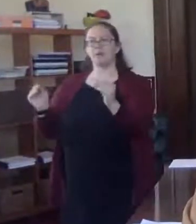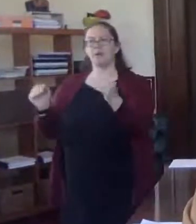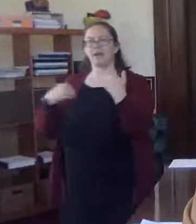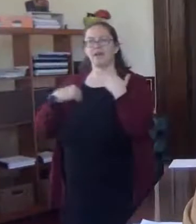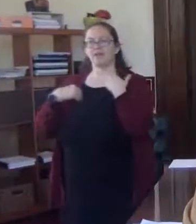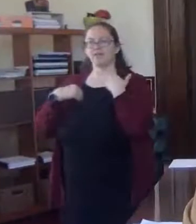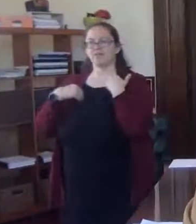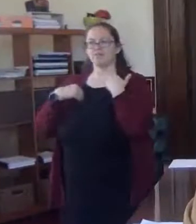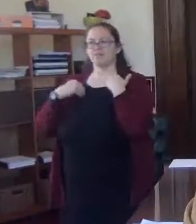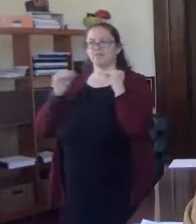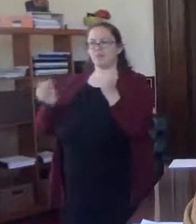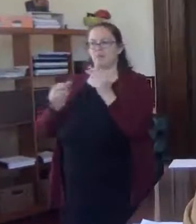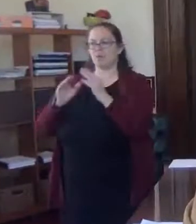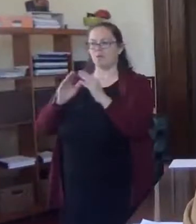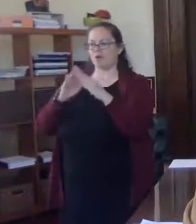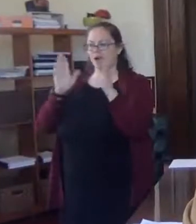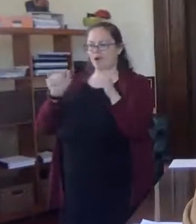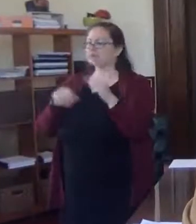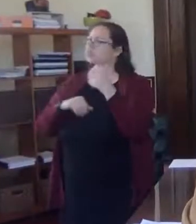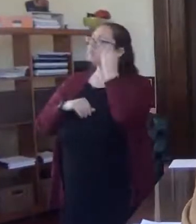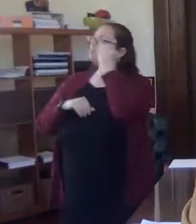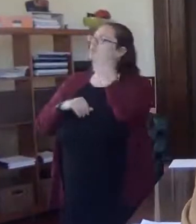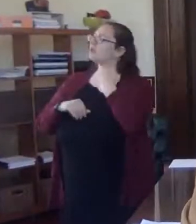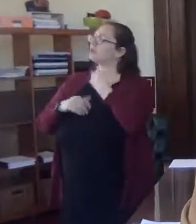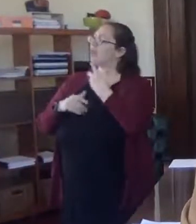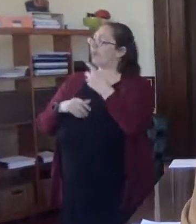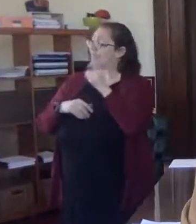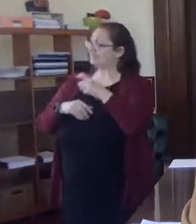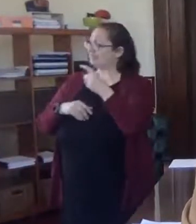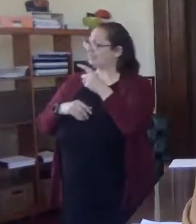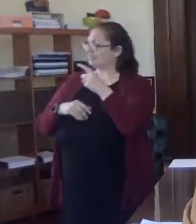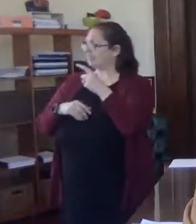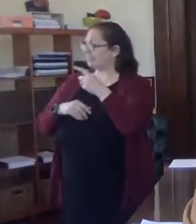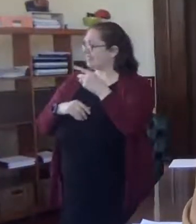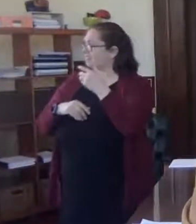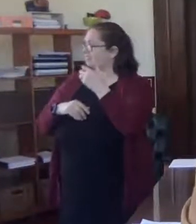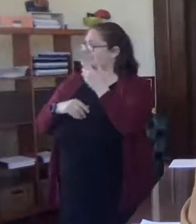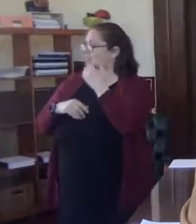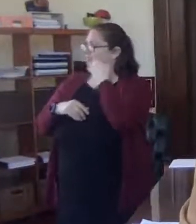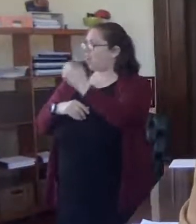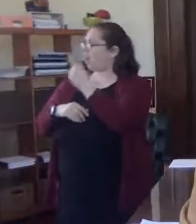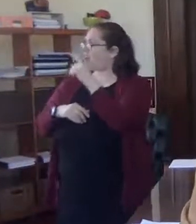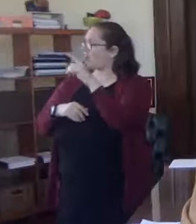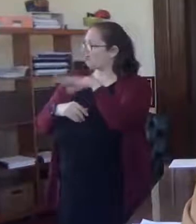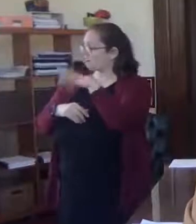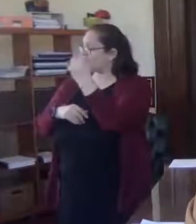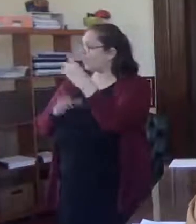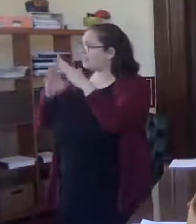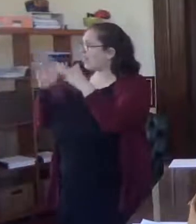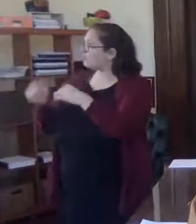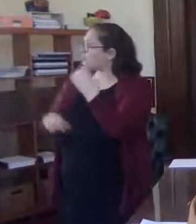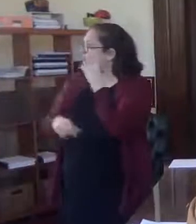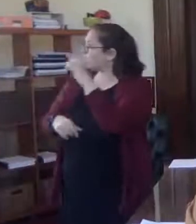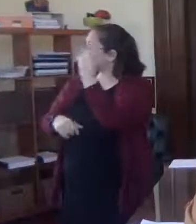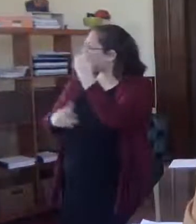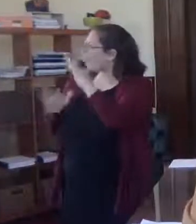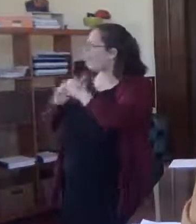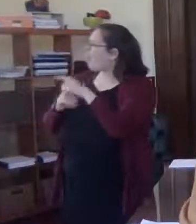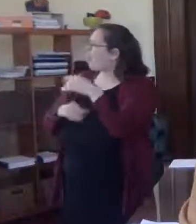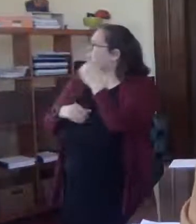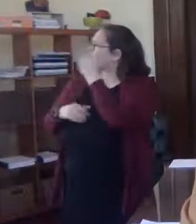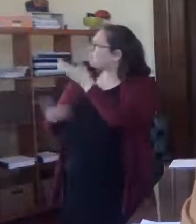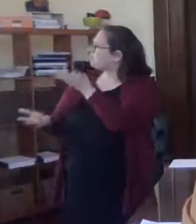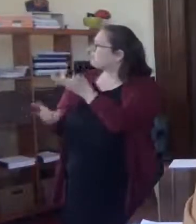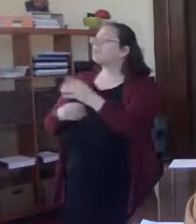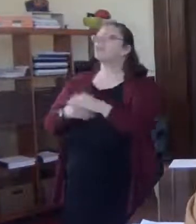is there a number that someone can call if you know someone who could use shelter right now? Yes, thank you for that question. So on a normal